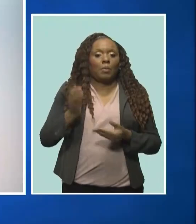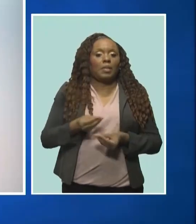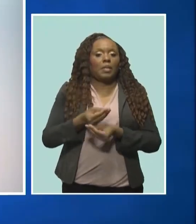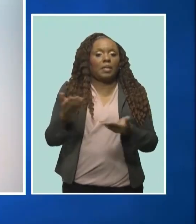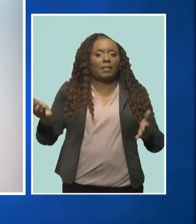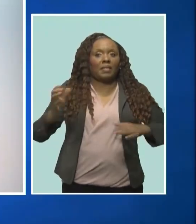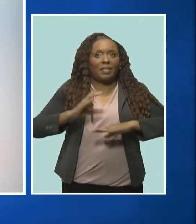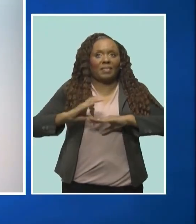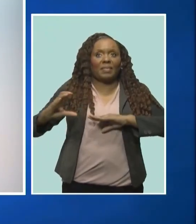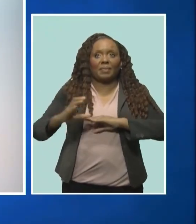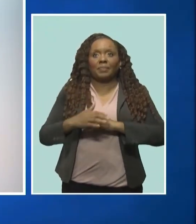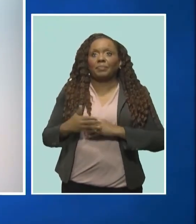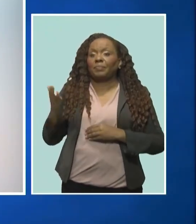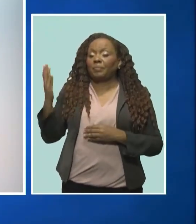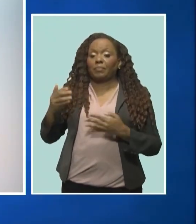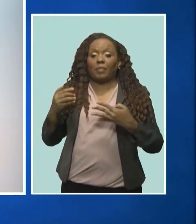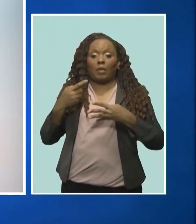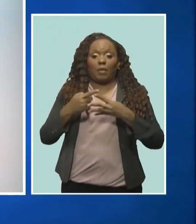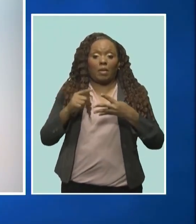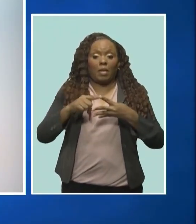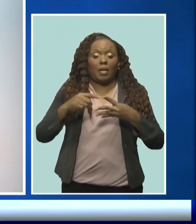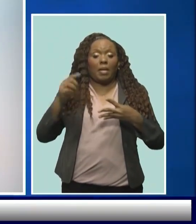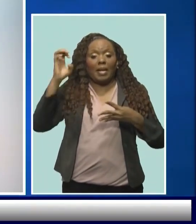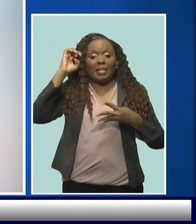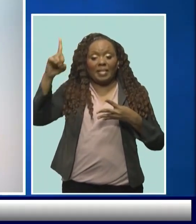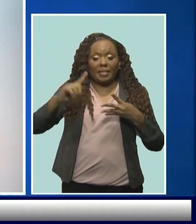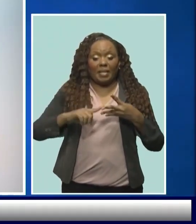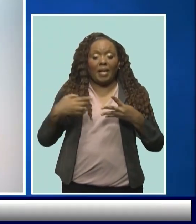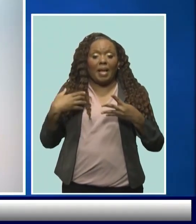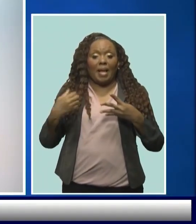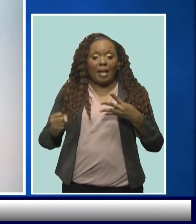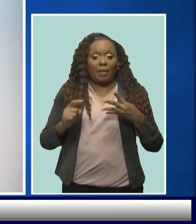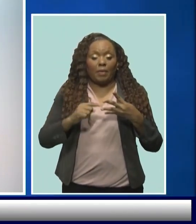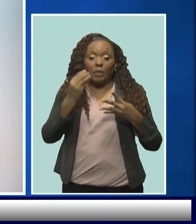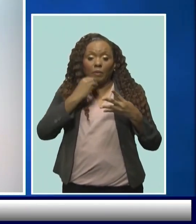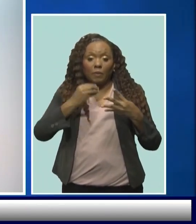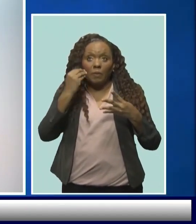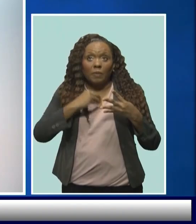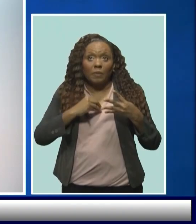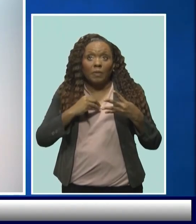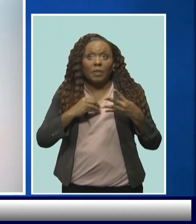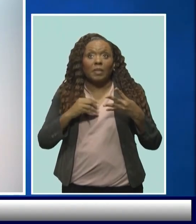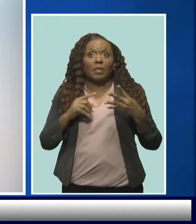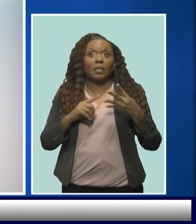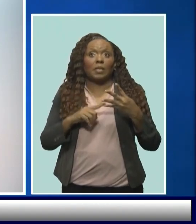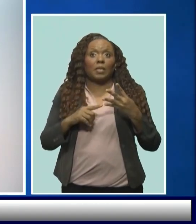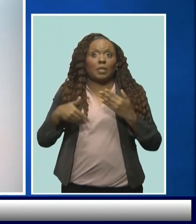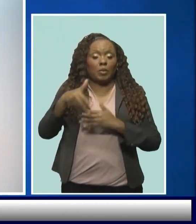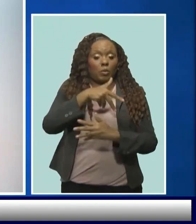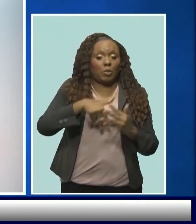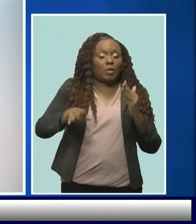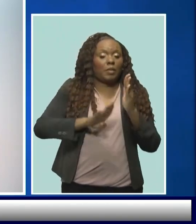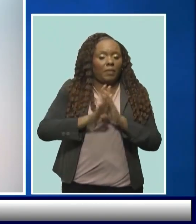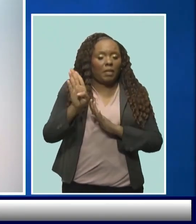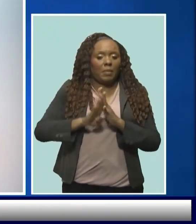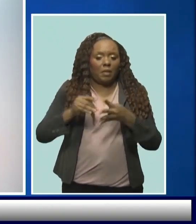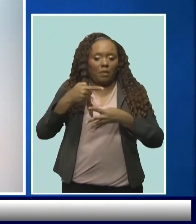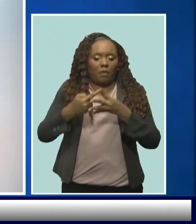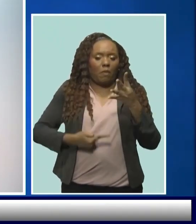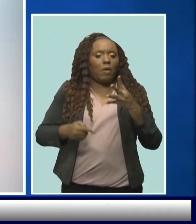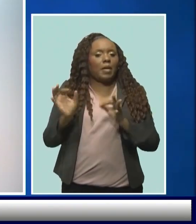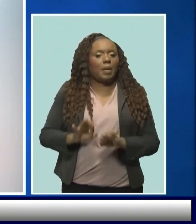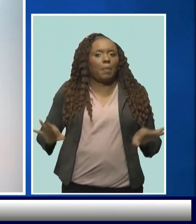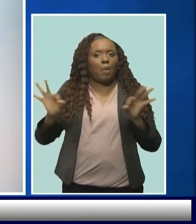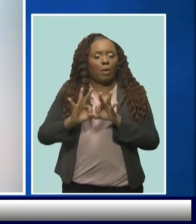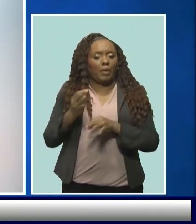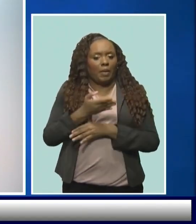4 initiatives: education, healthcare, nutrition, and what's the other one? Social development. So we